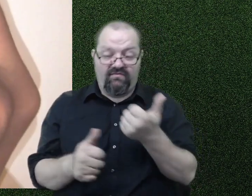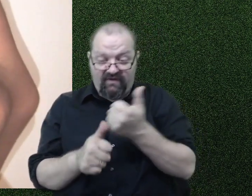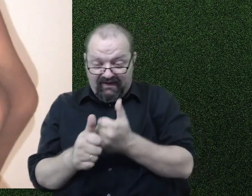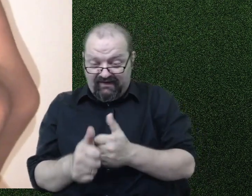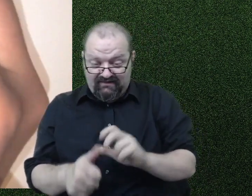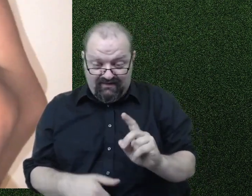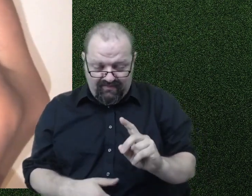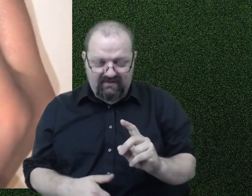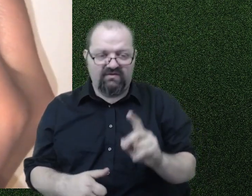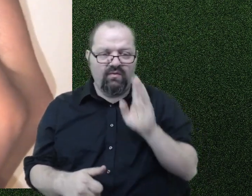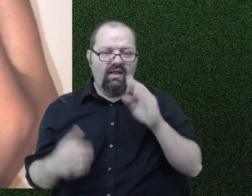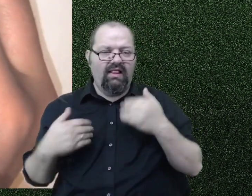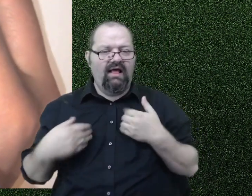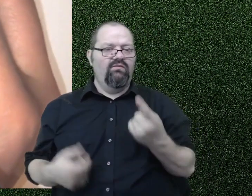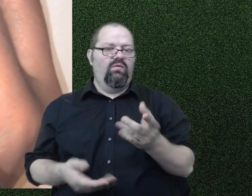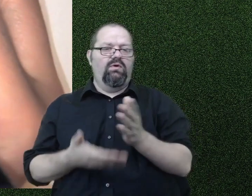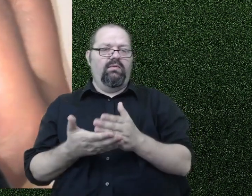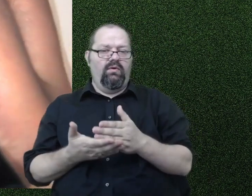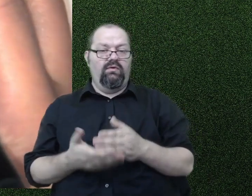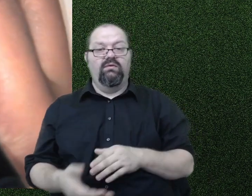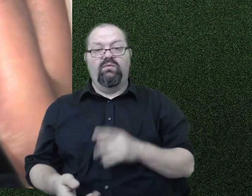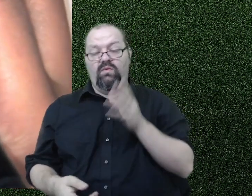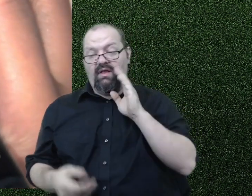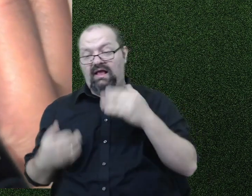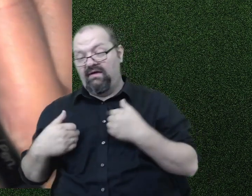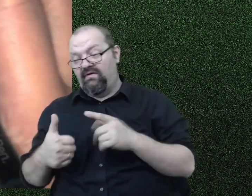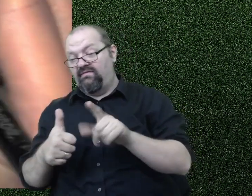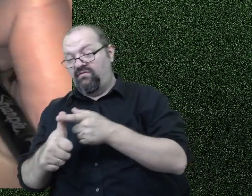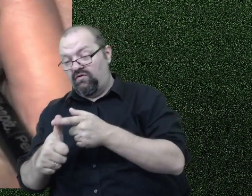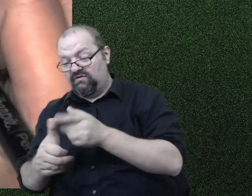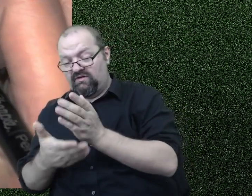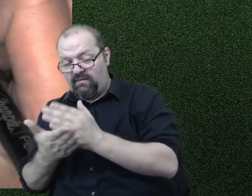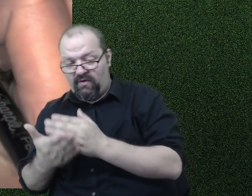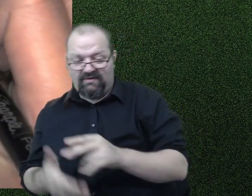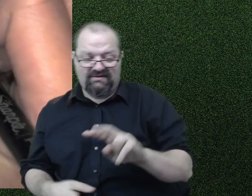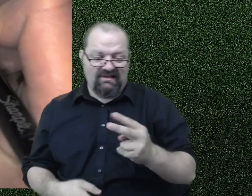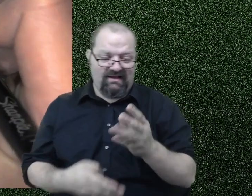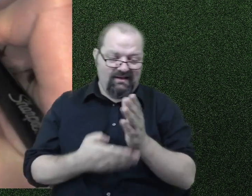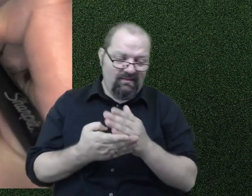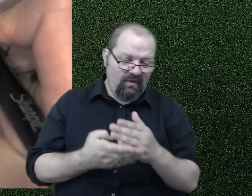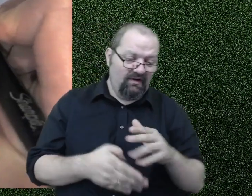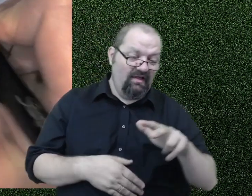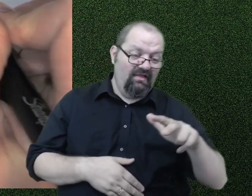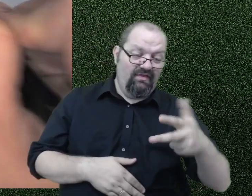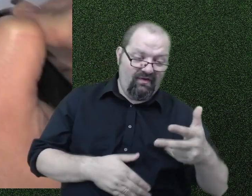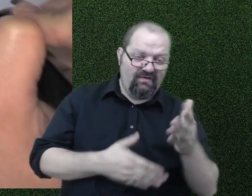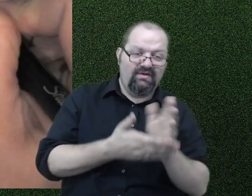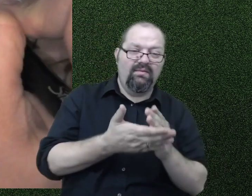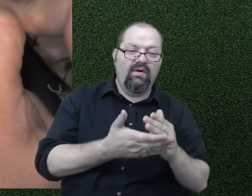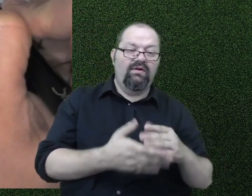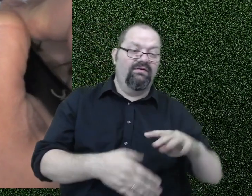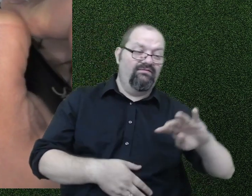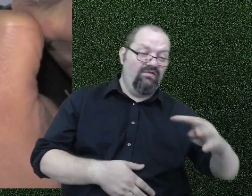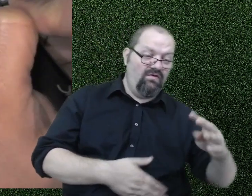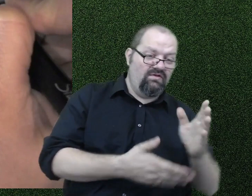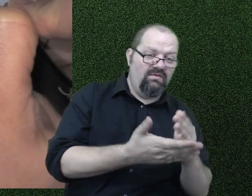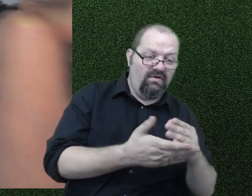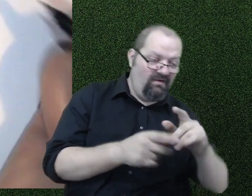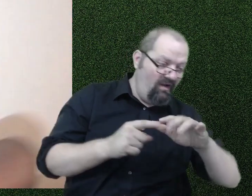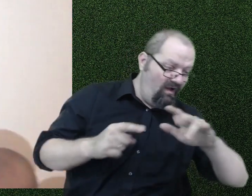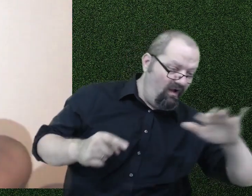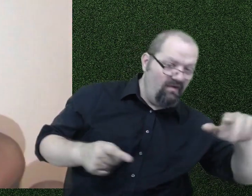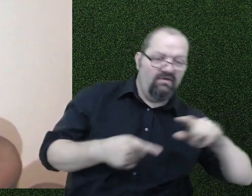So I'll have a first component, and a second component, and a third component, and a fourth component, all the way up to an nth